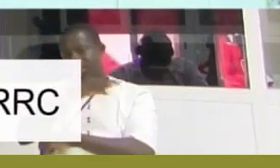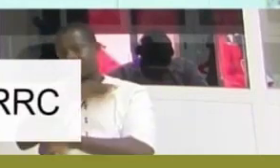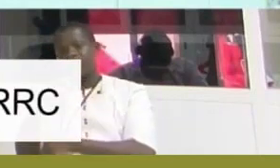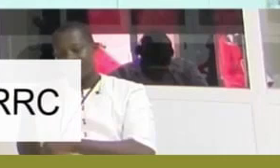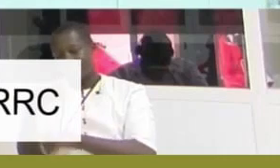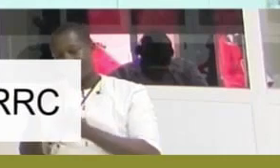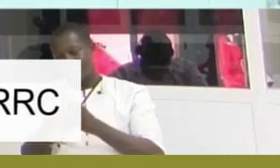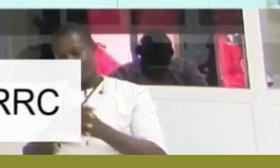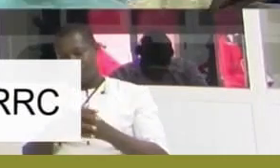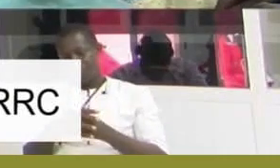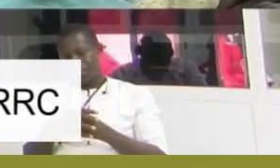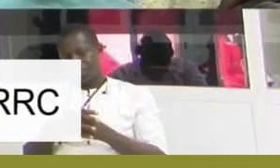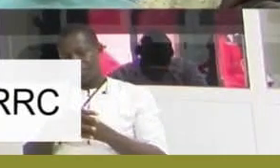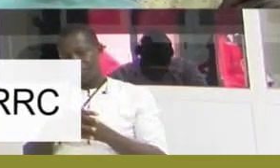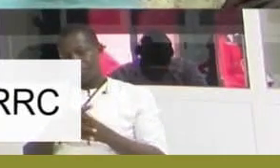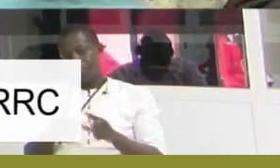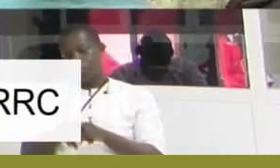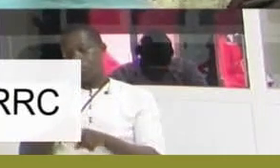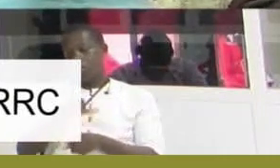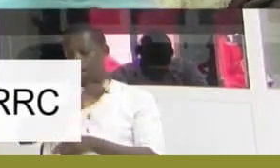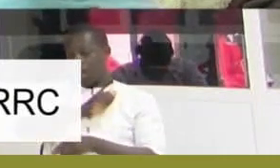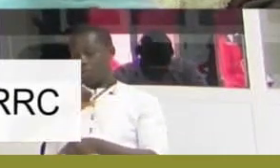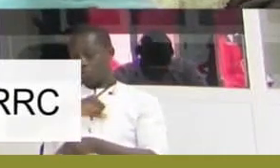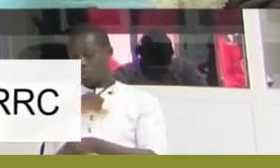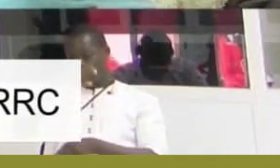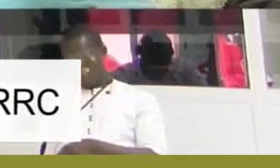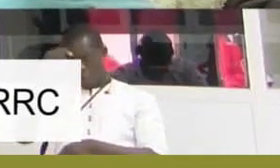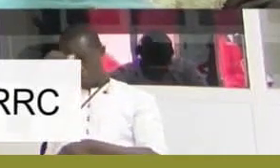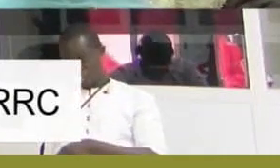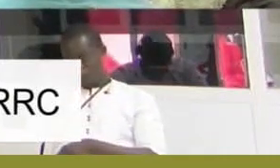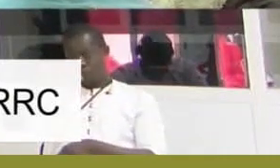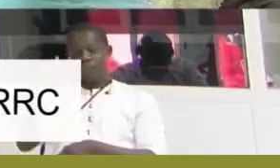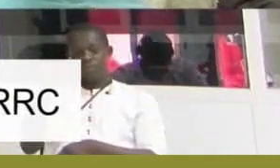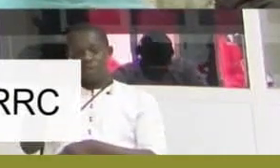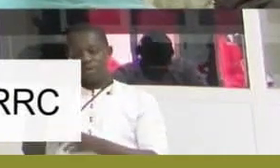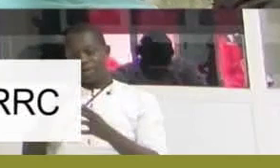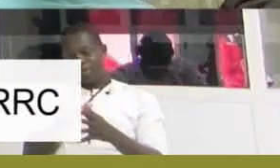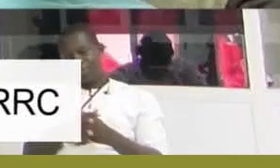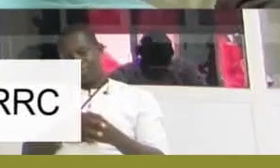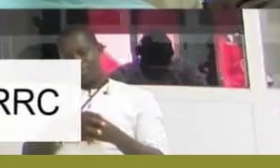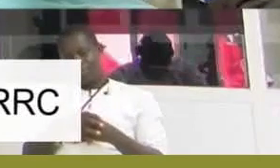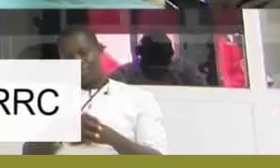him. Wolem ndola dogo di bi. That was our assignment for the day.